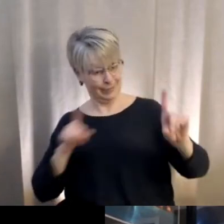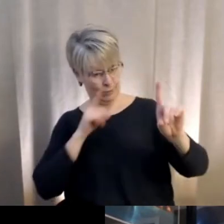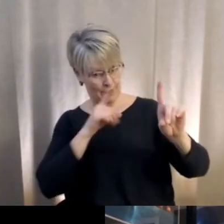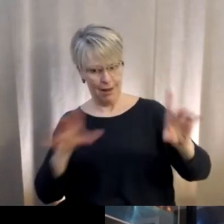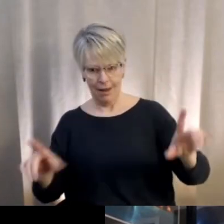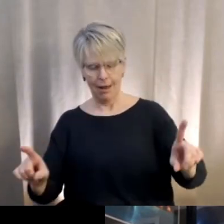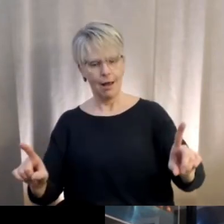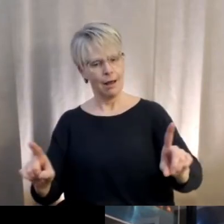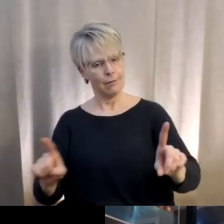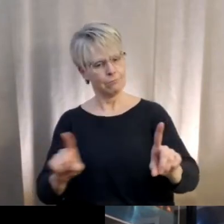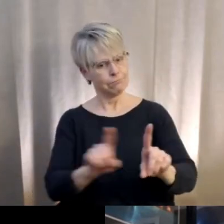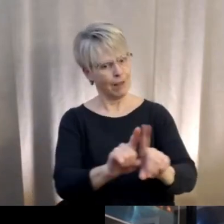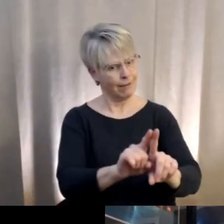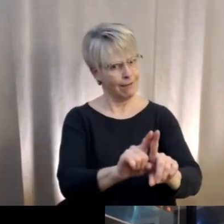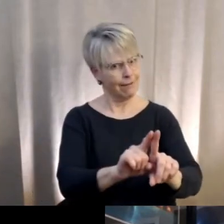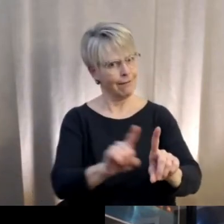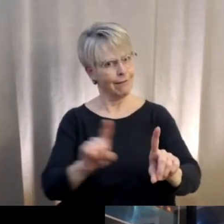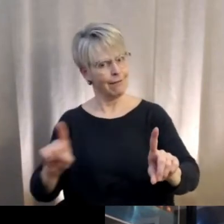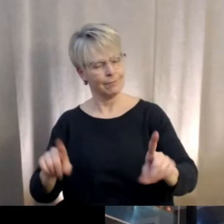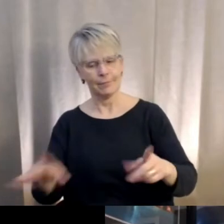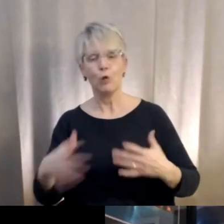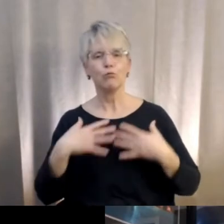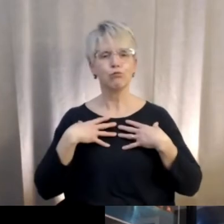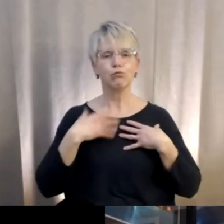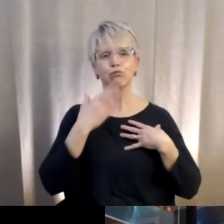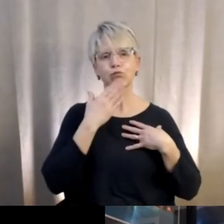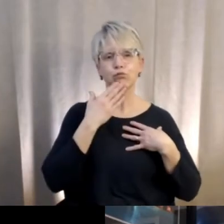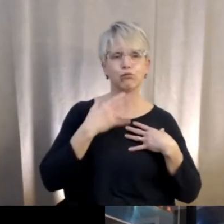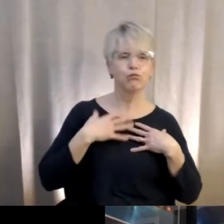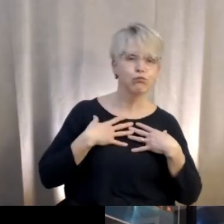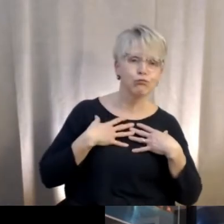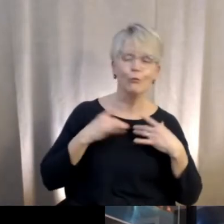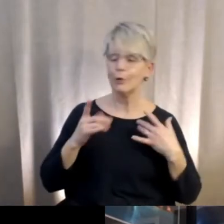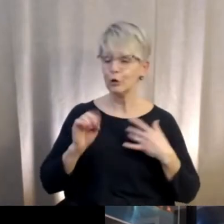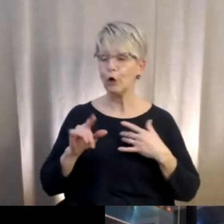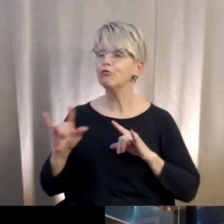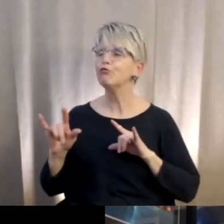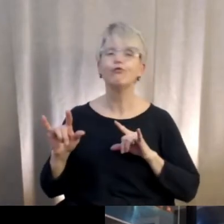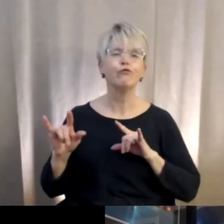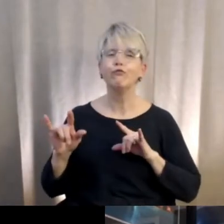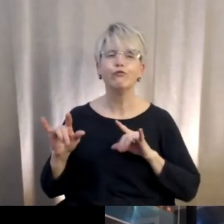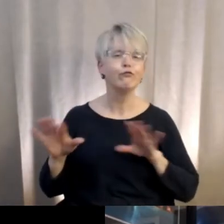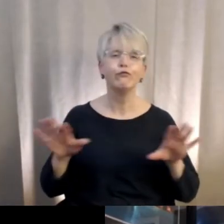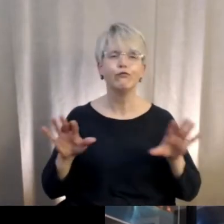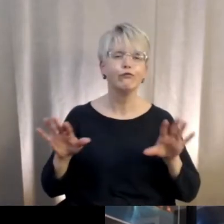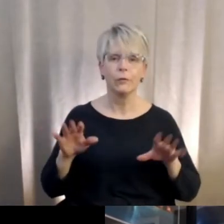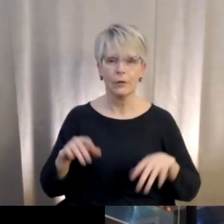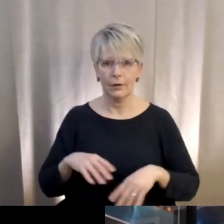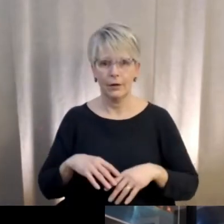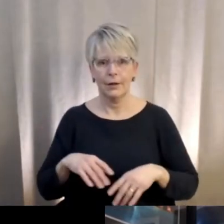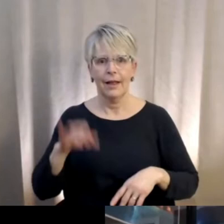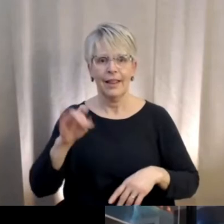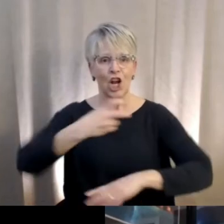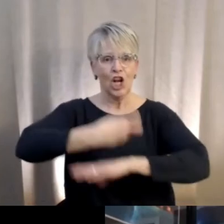a really solid, like sweet temperament of like, I love everybody, those kinds of things. Perfect. This one's getting hot sitting on my